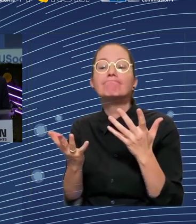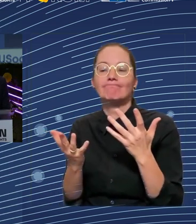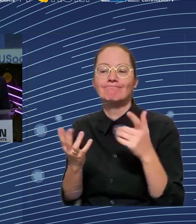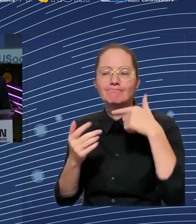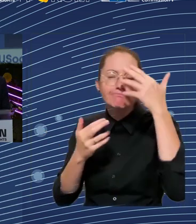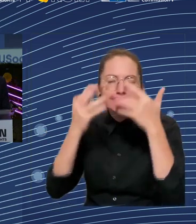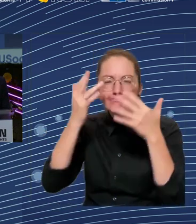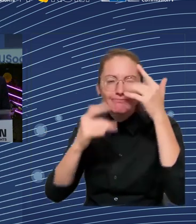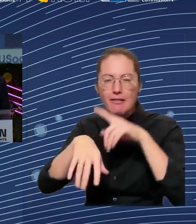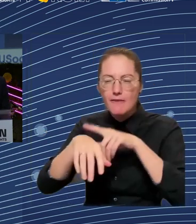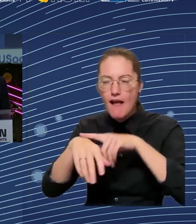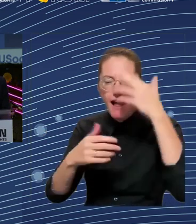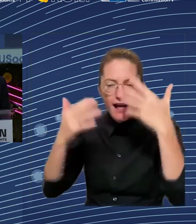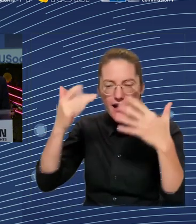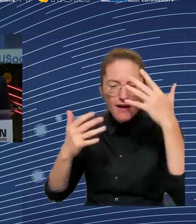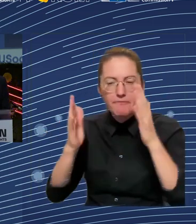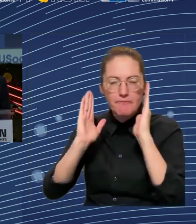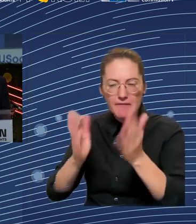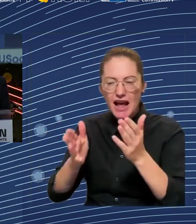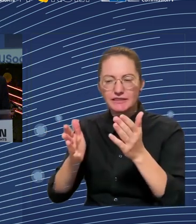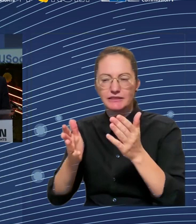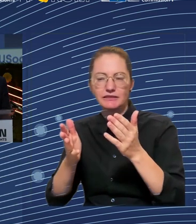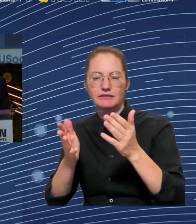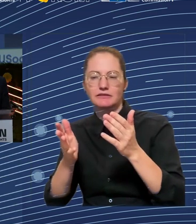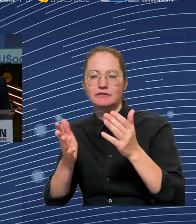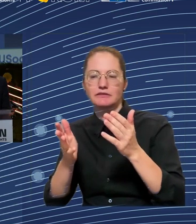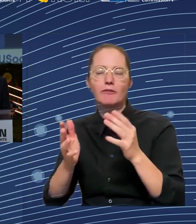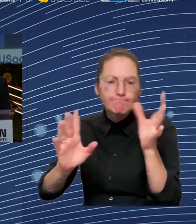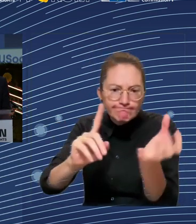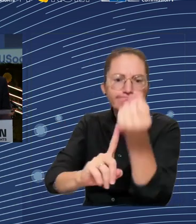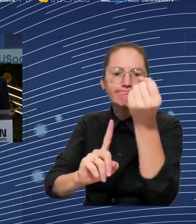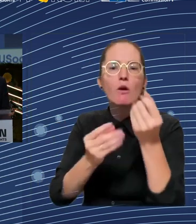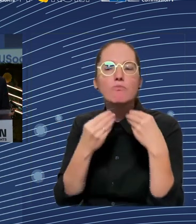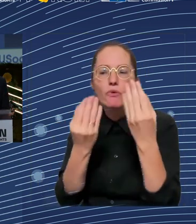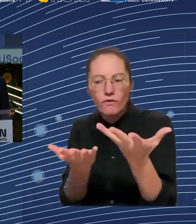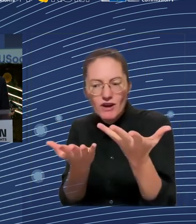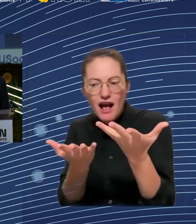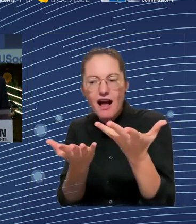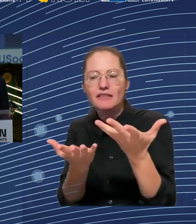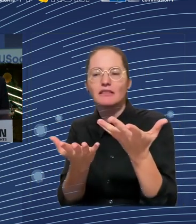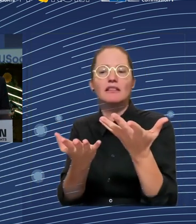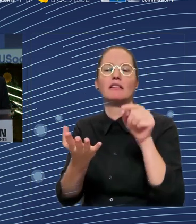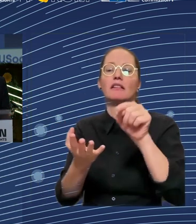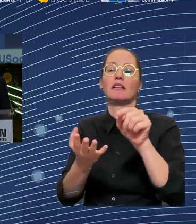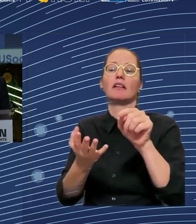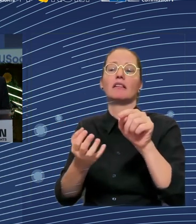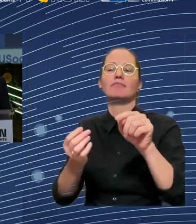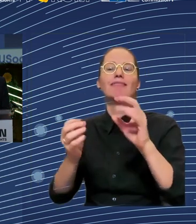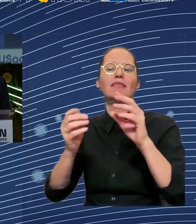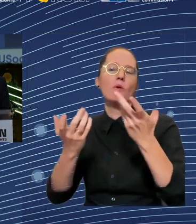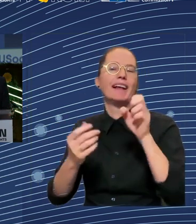that when it comes to immediate access, there is a potential for improvement. So in most small regions in the